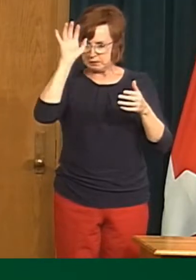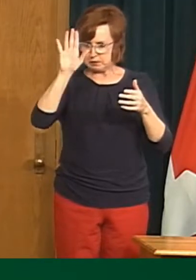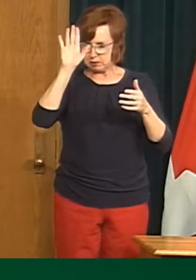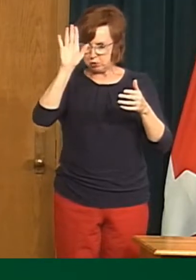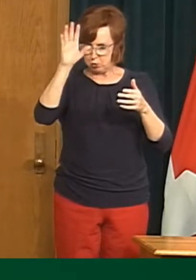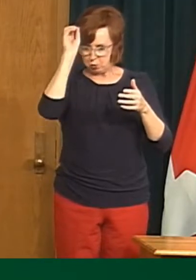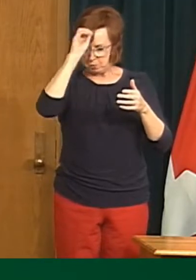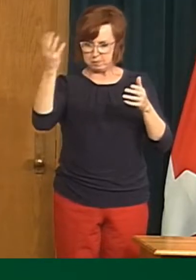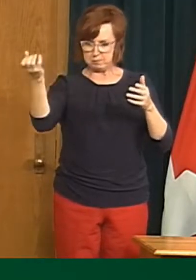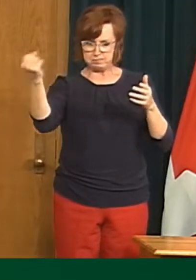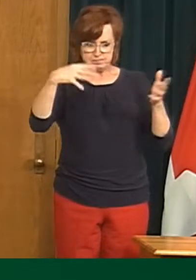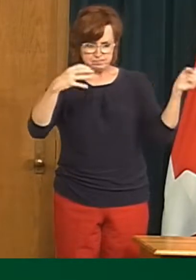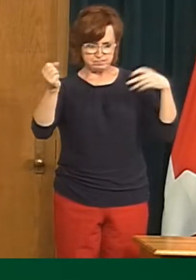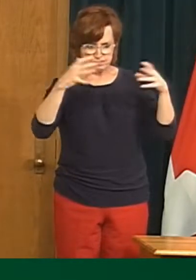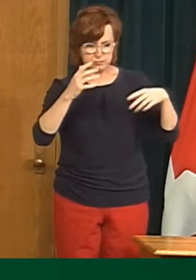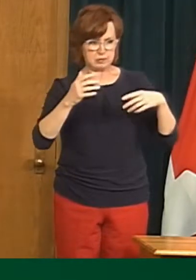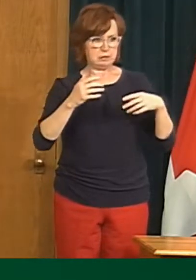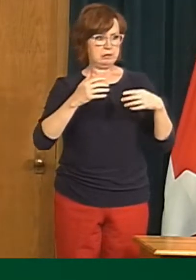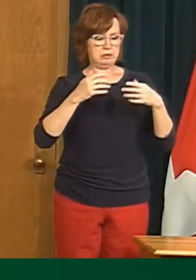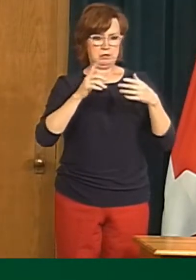more consistent and